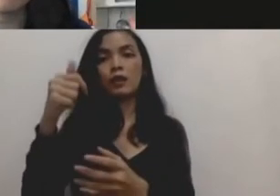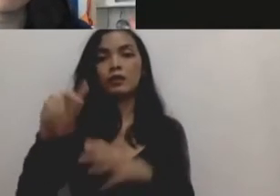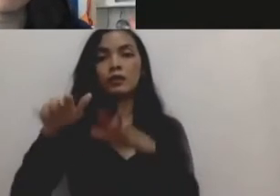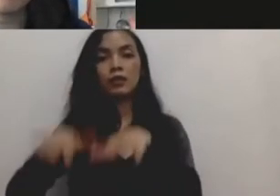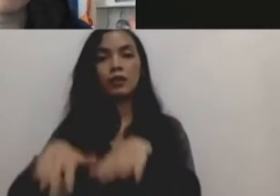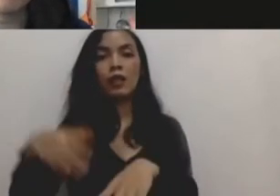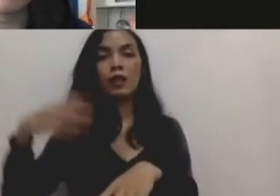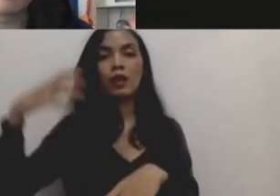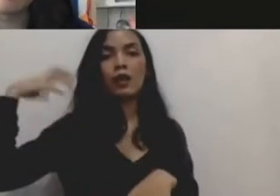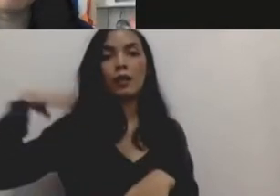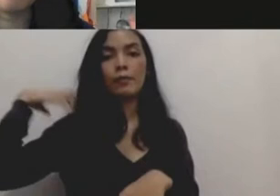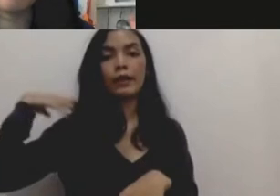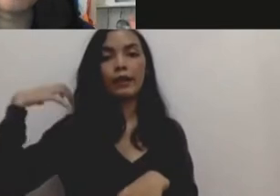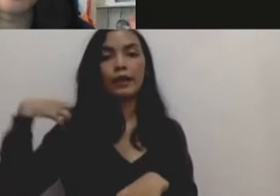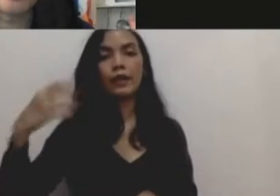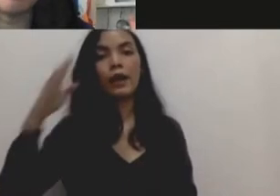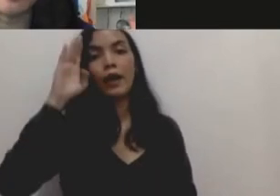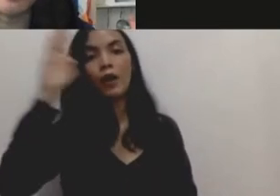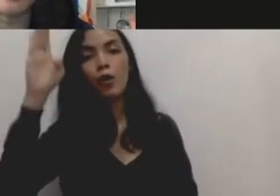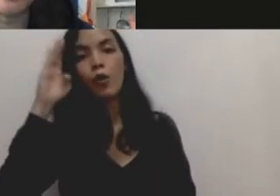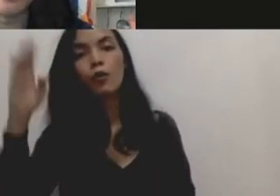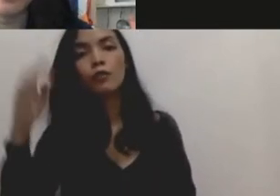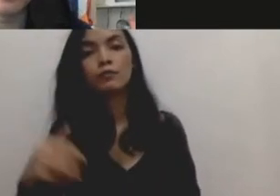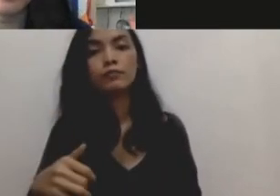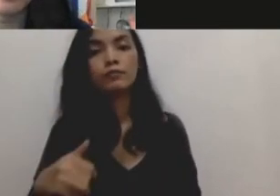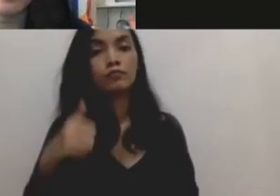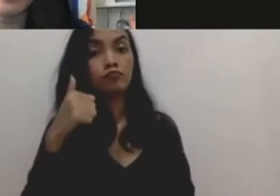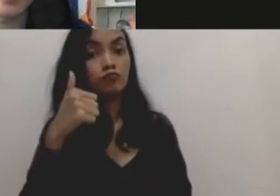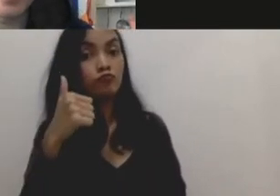Chay. How are you?